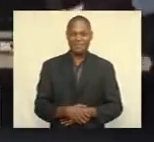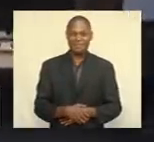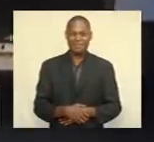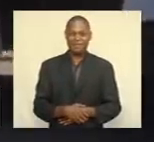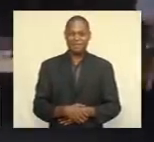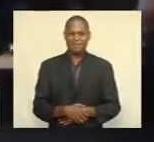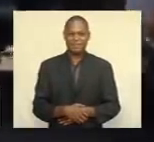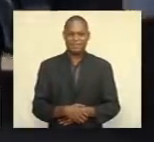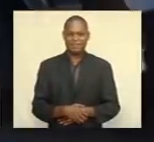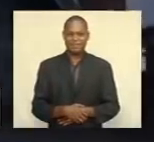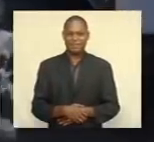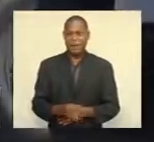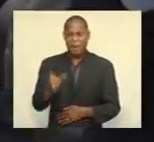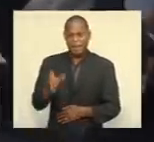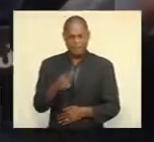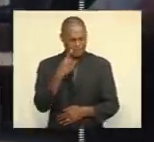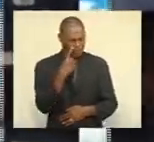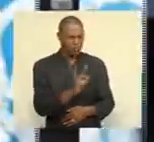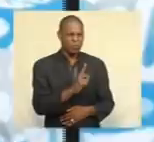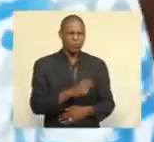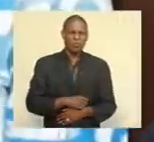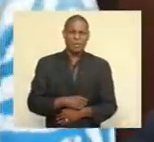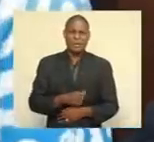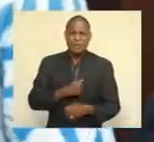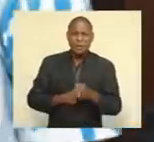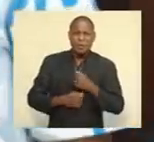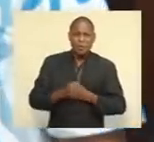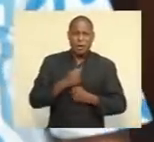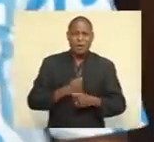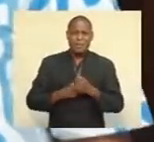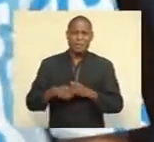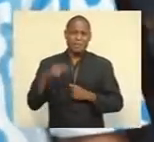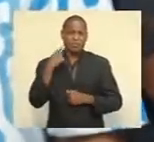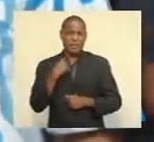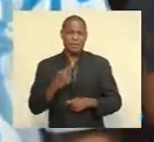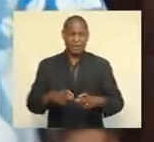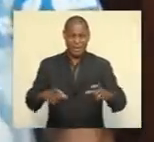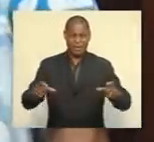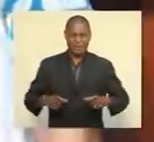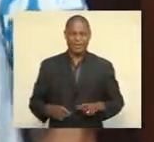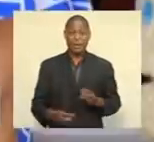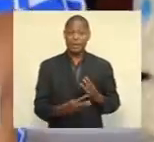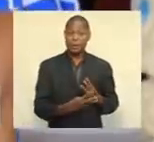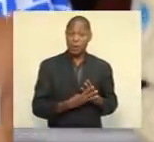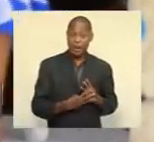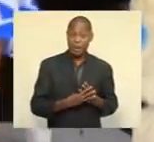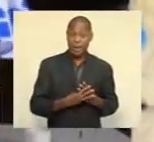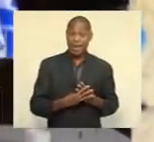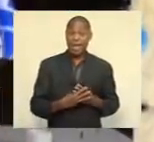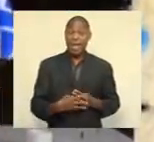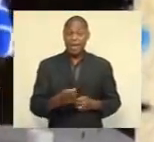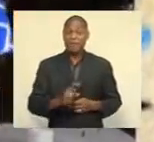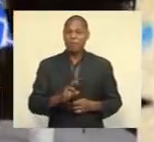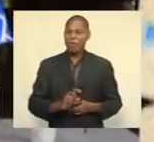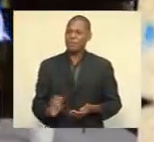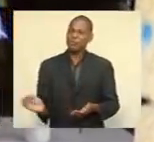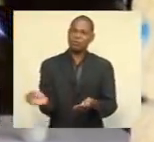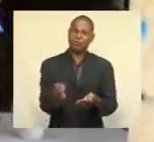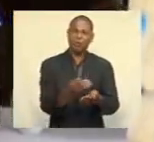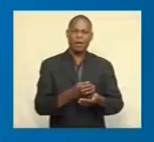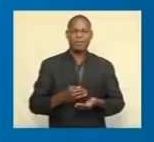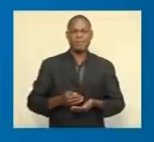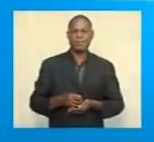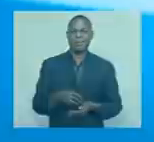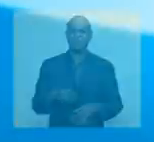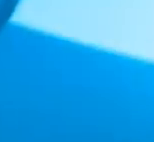Witness tells of victims' struggle in alleged murder trial. And Sodelpa compiles complaints from members.